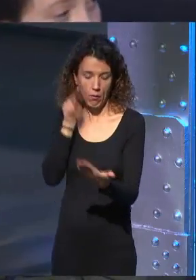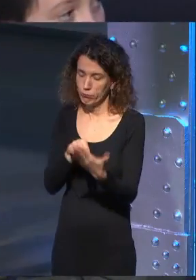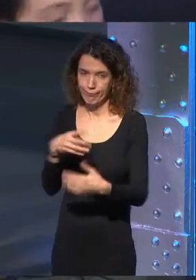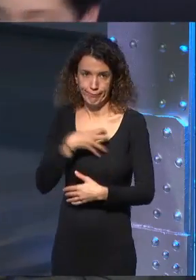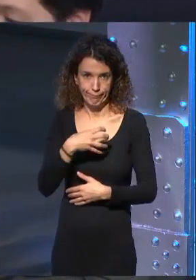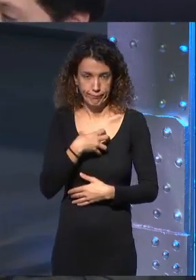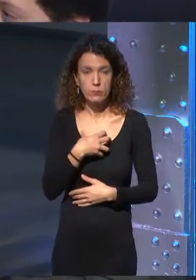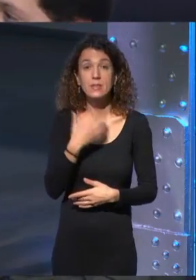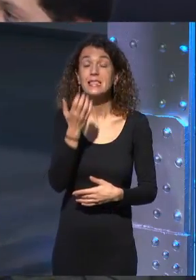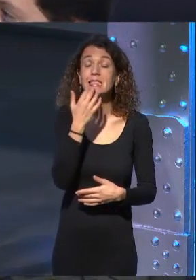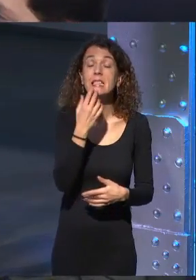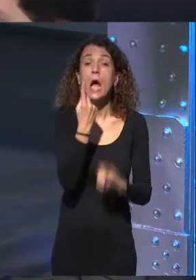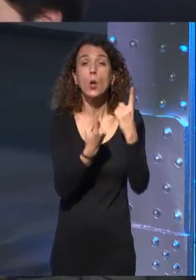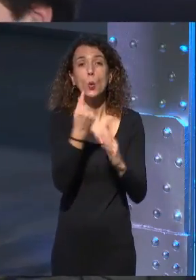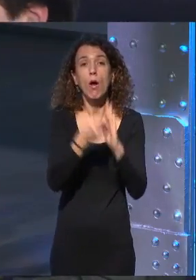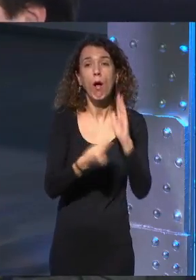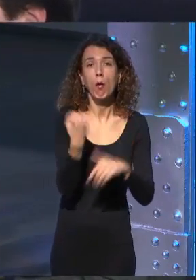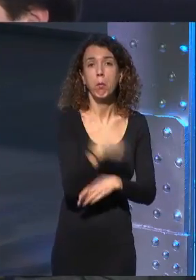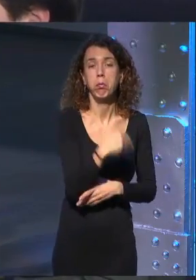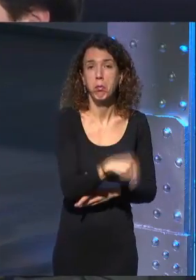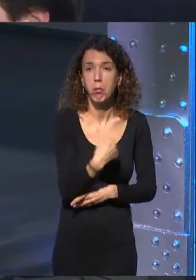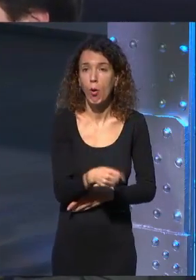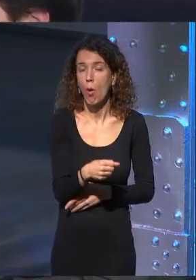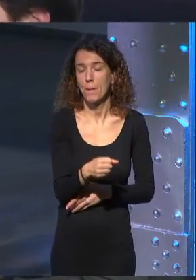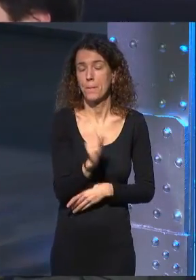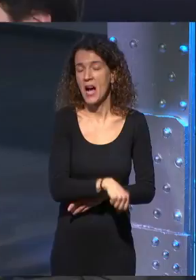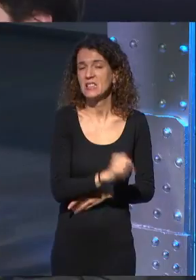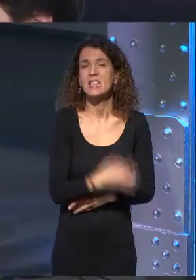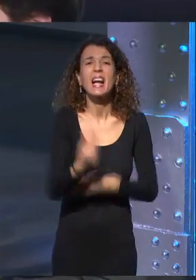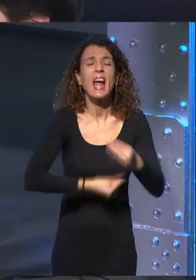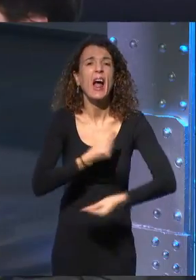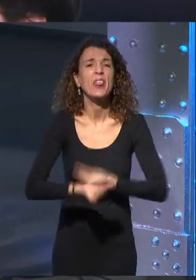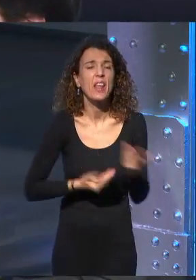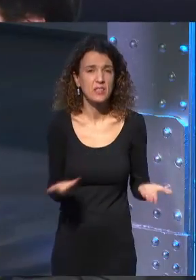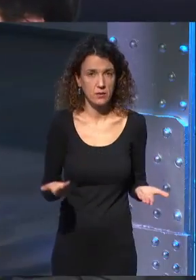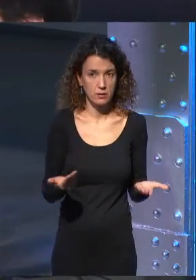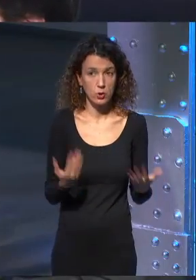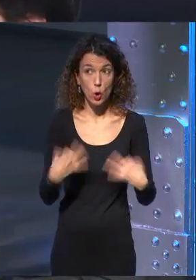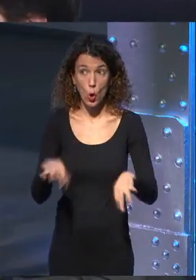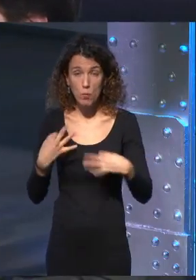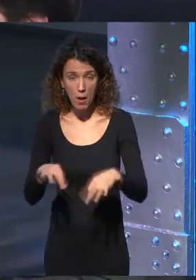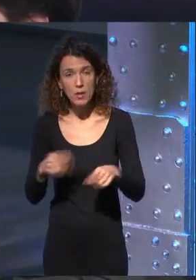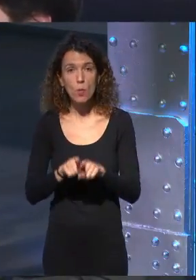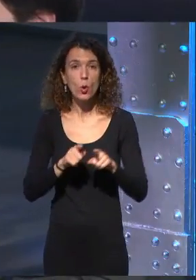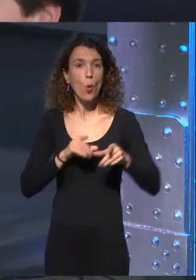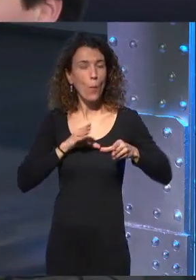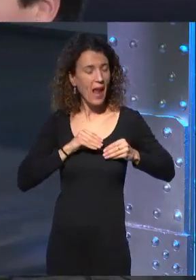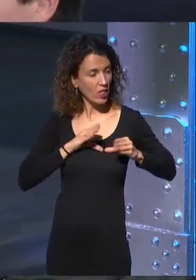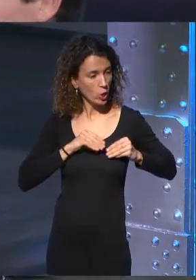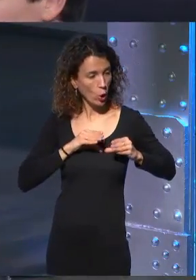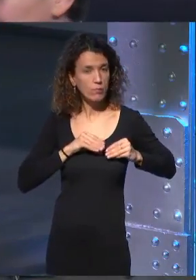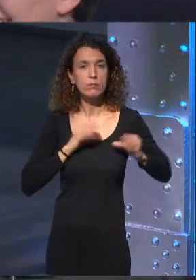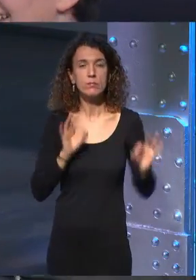long periods of time, or to be hooked to it all day. What happens when there's a breach in your